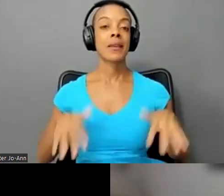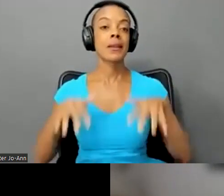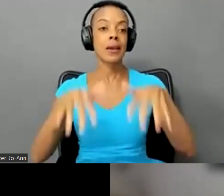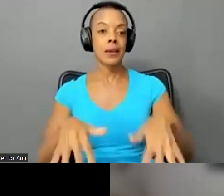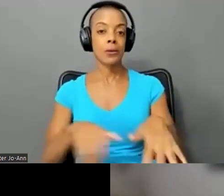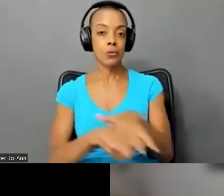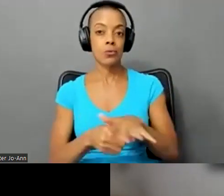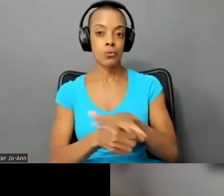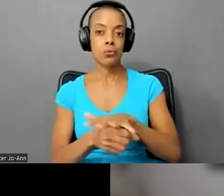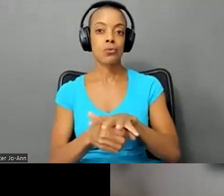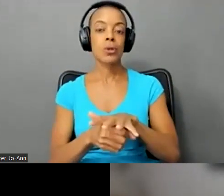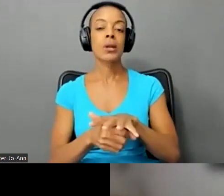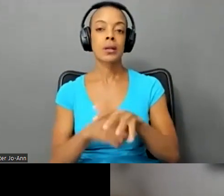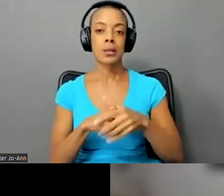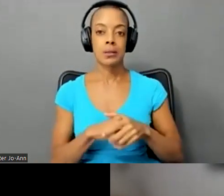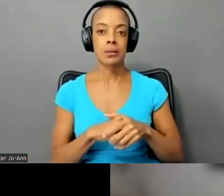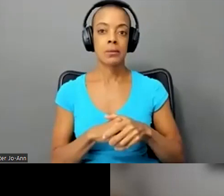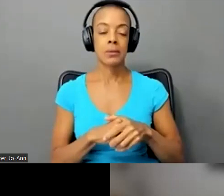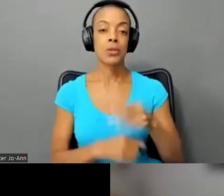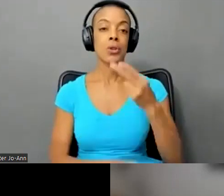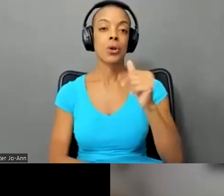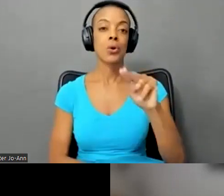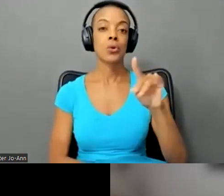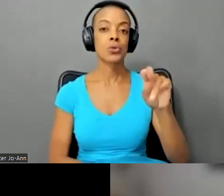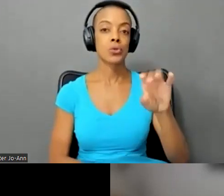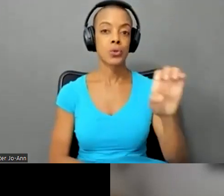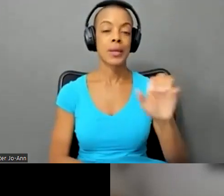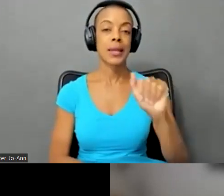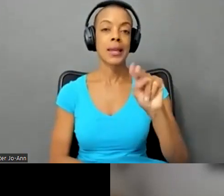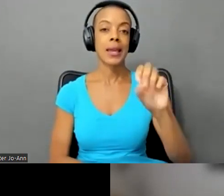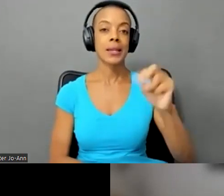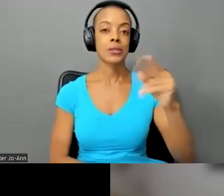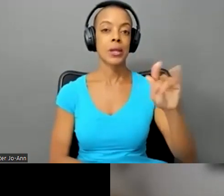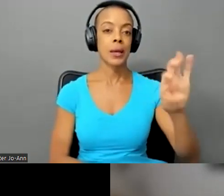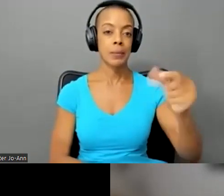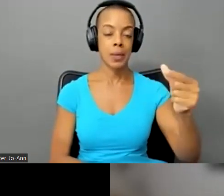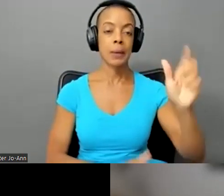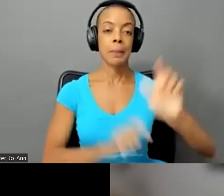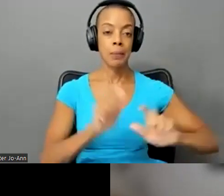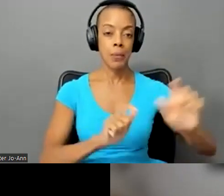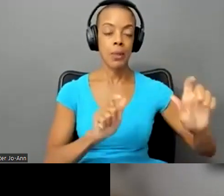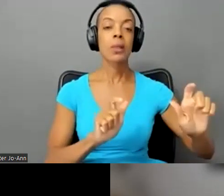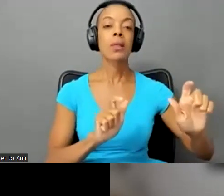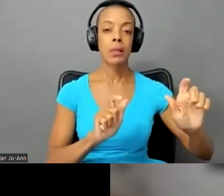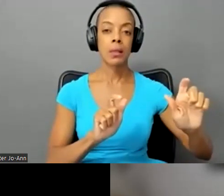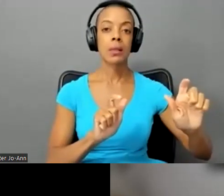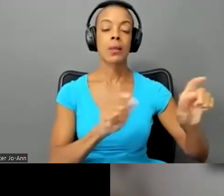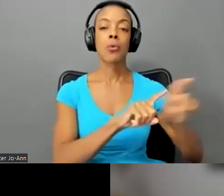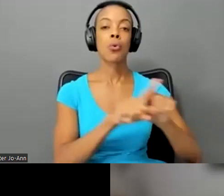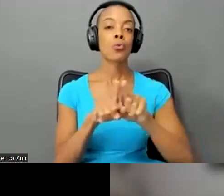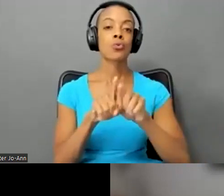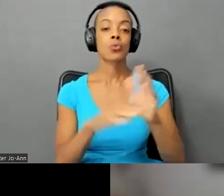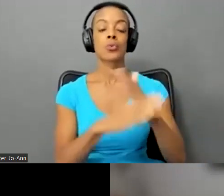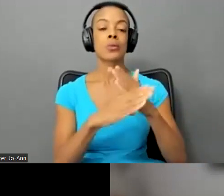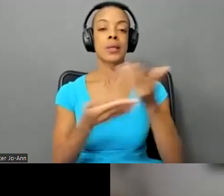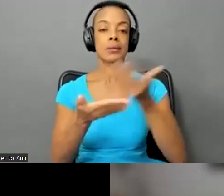is the traditional territory of the Haudenosaunee and Anishinaabe people, and is also protected by the Dish with